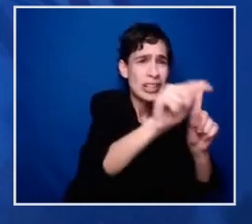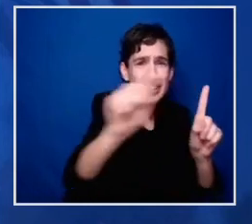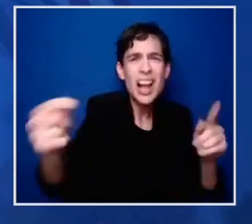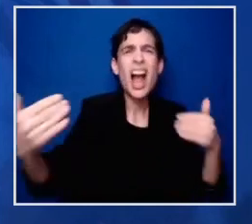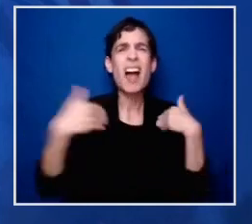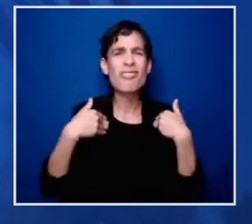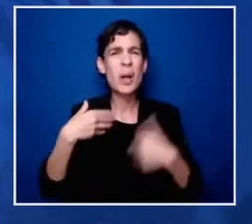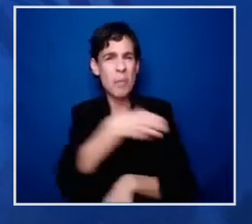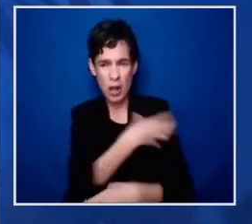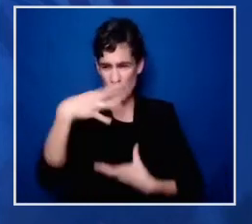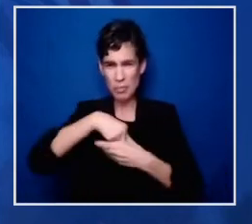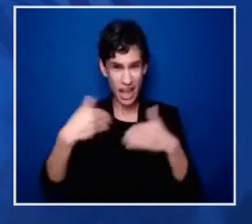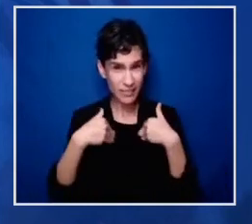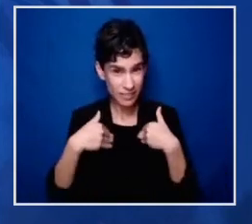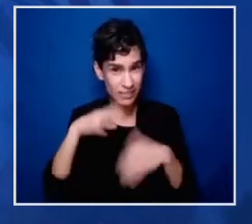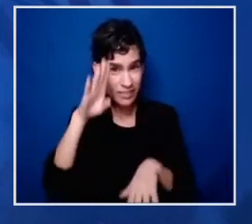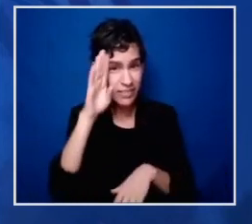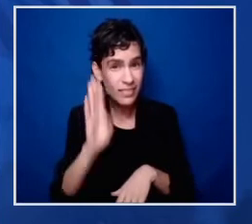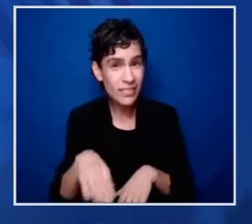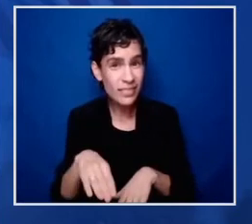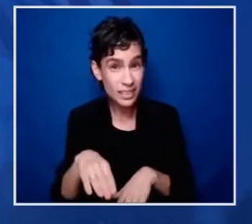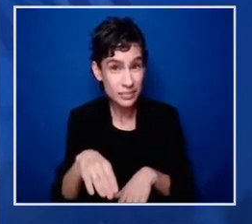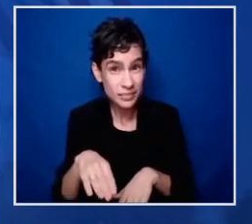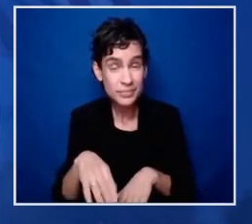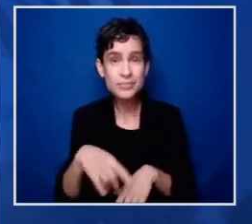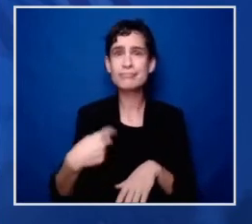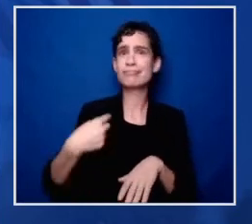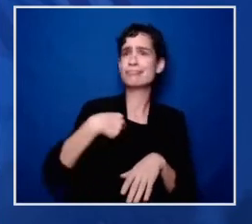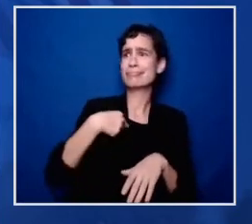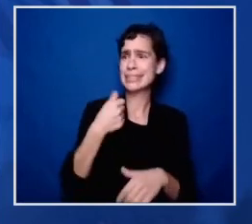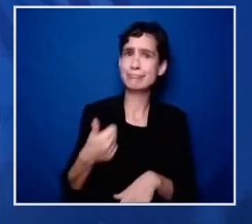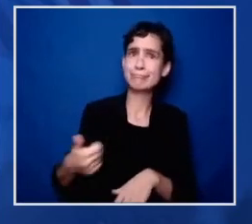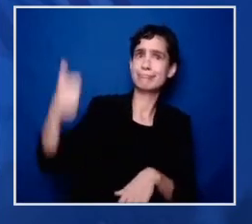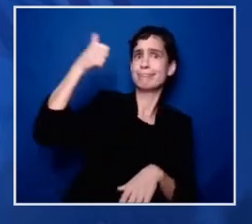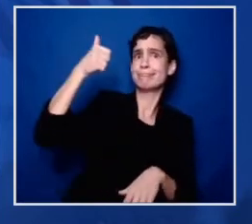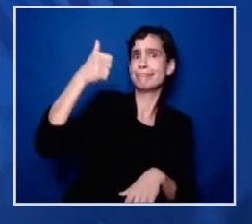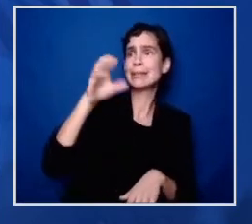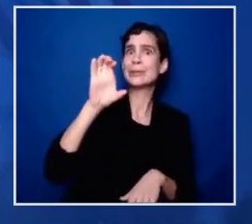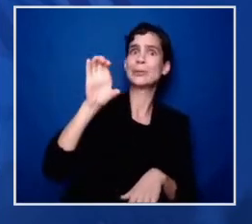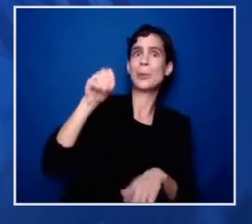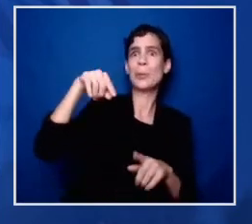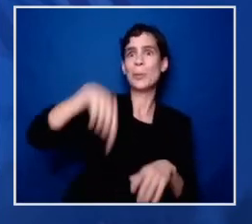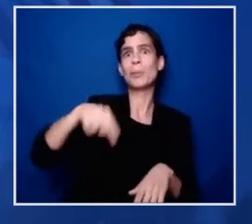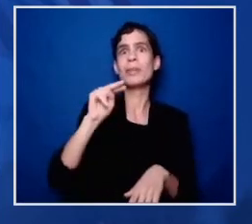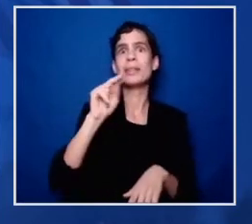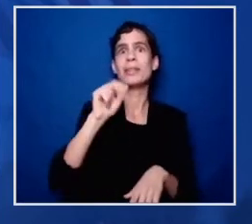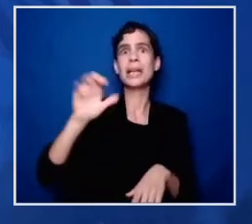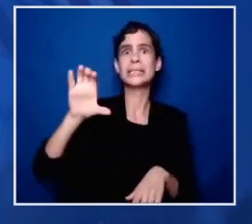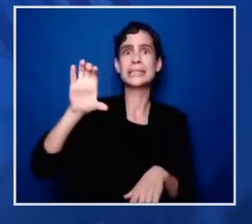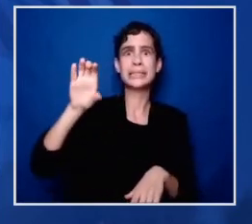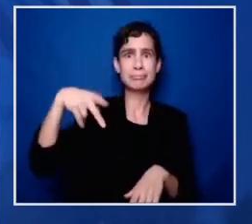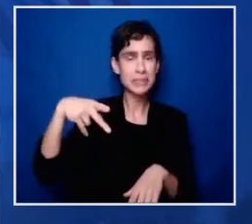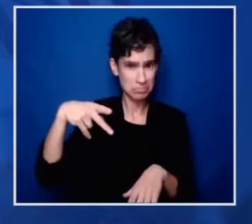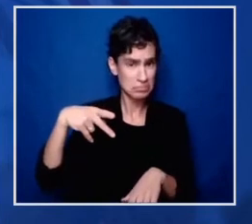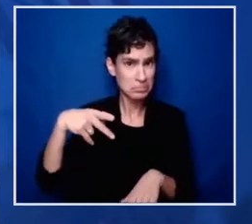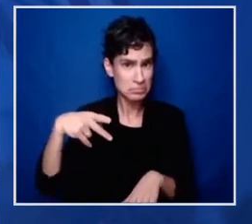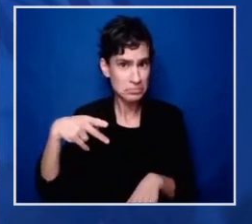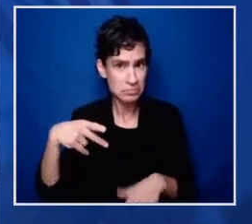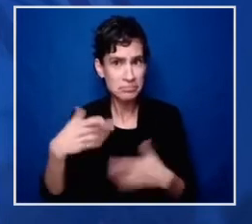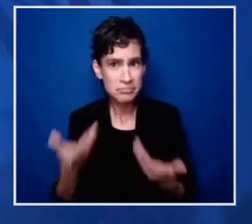NAACP. I can recall a story I heard from a Catholic priest. It was someone who had traveled to the continent of